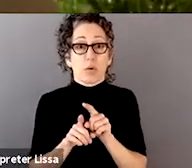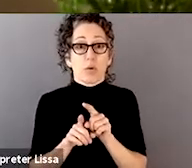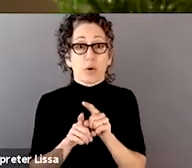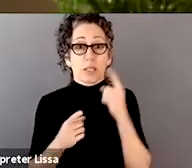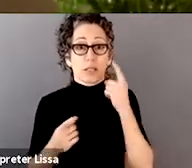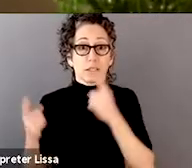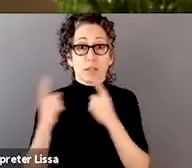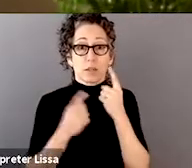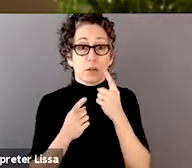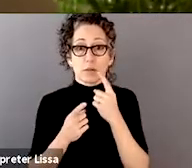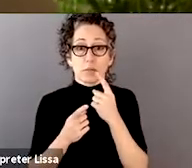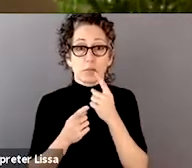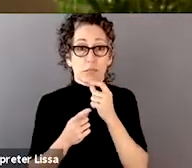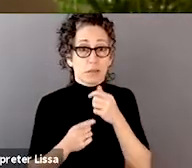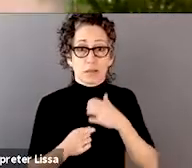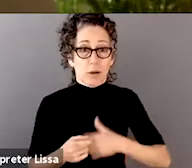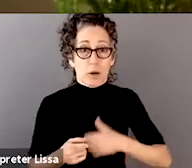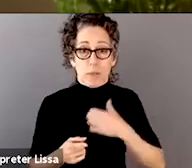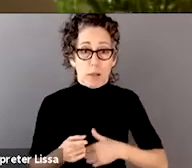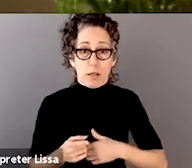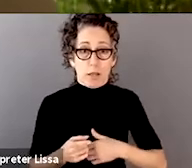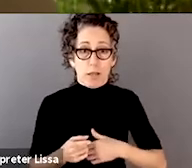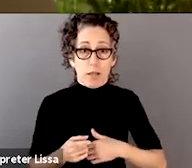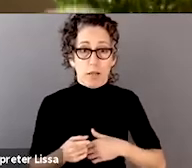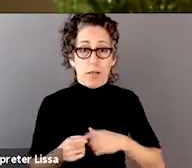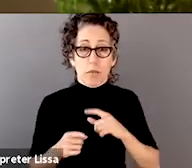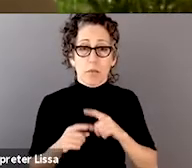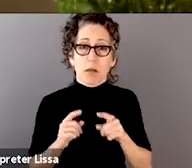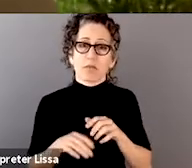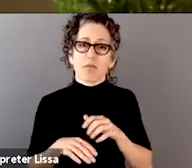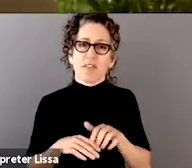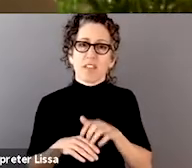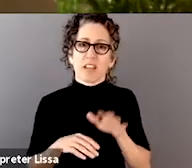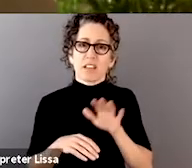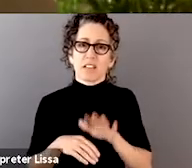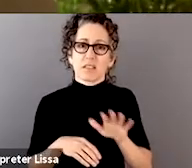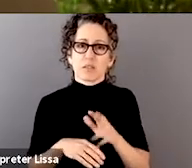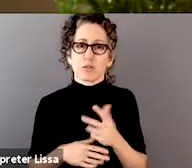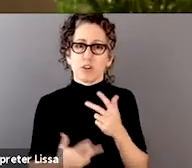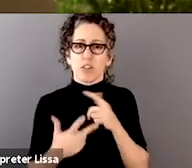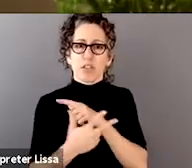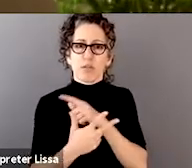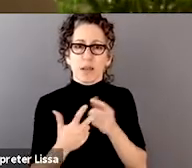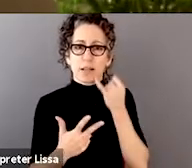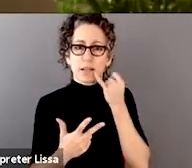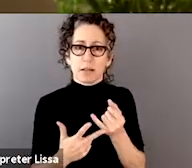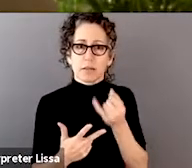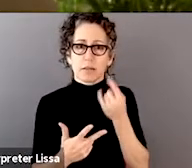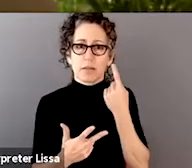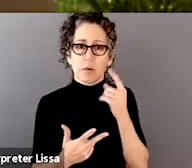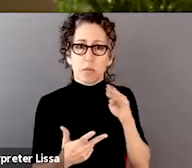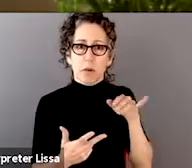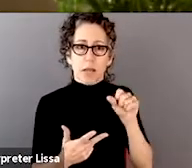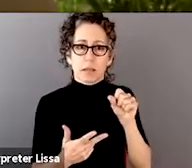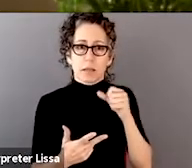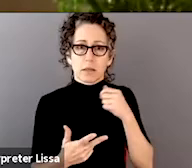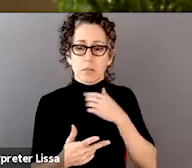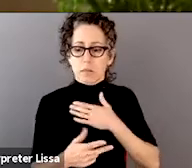an undesirable bias. But roughly these are the three notions of the word bias that come up in the work that I